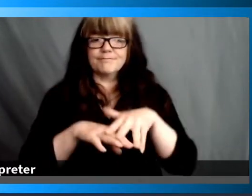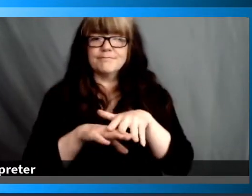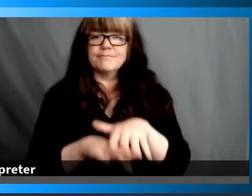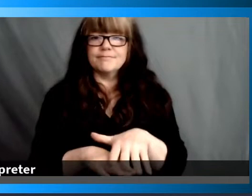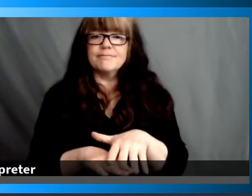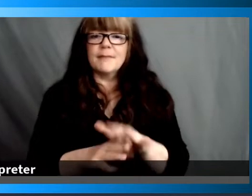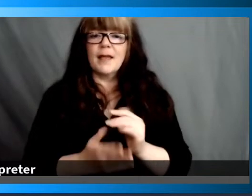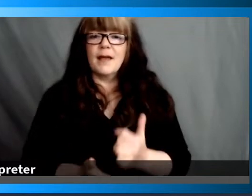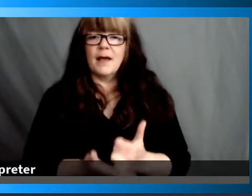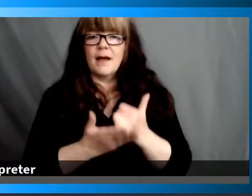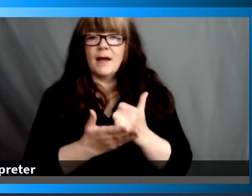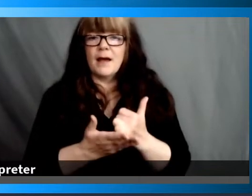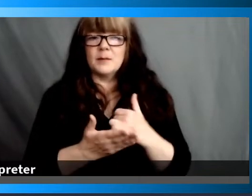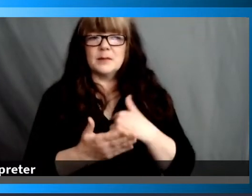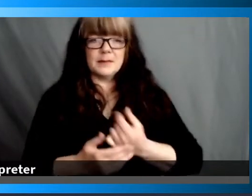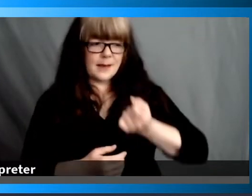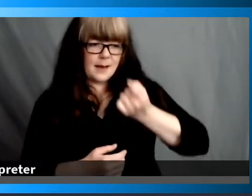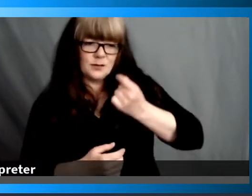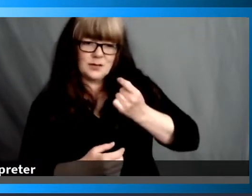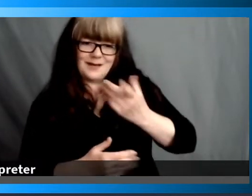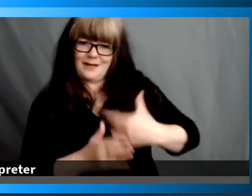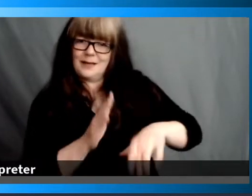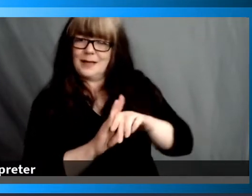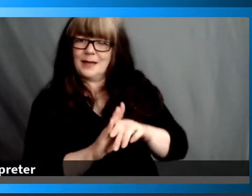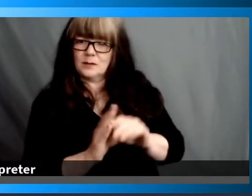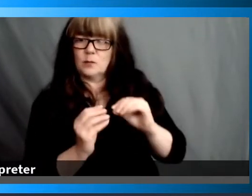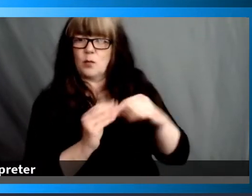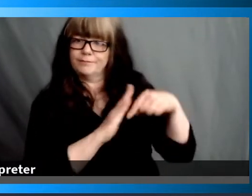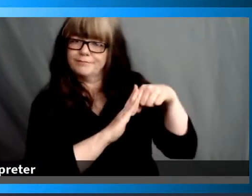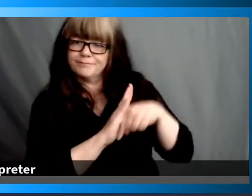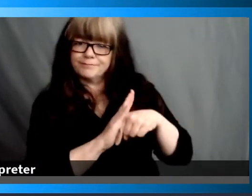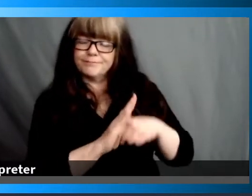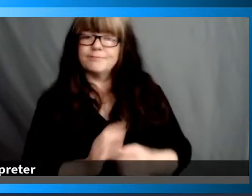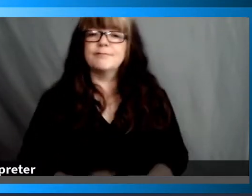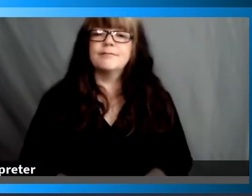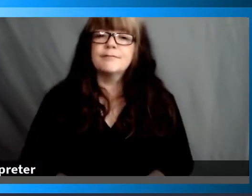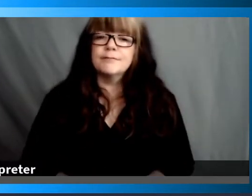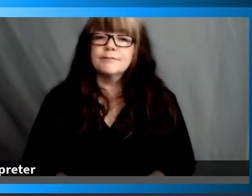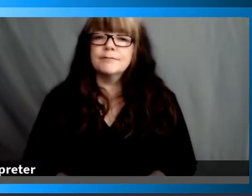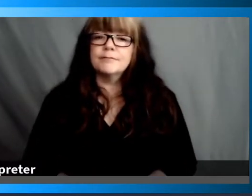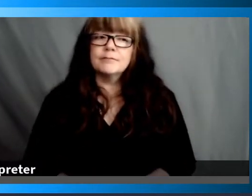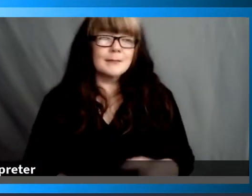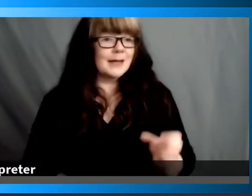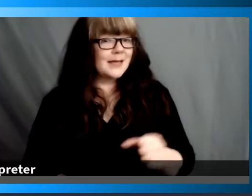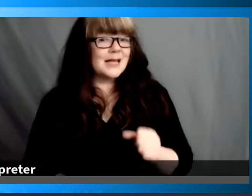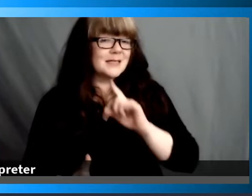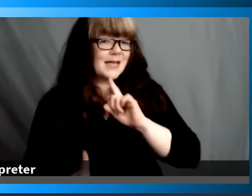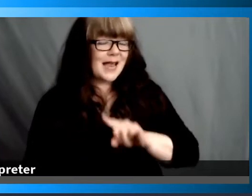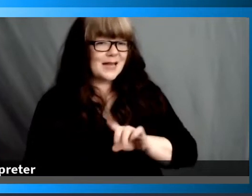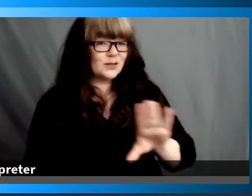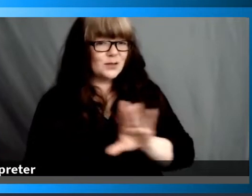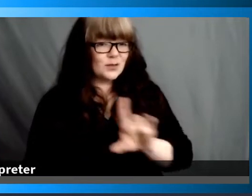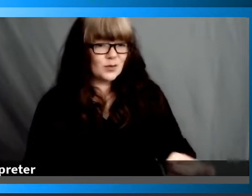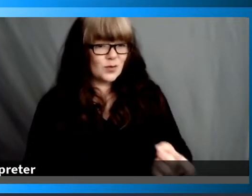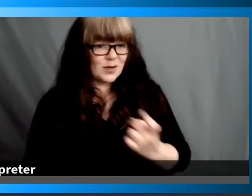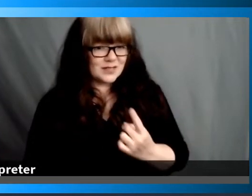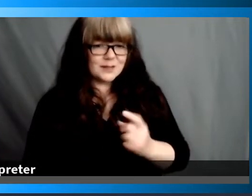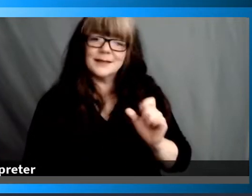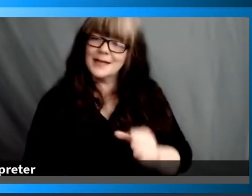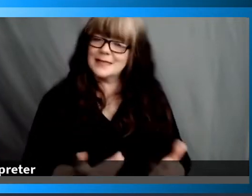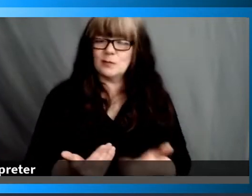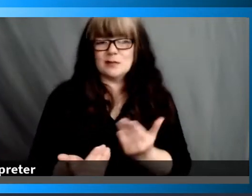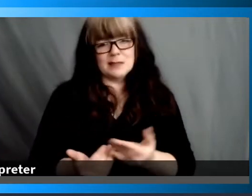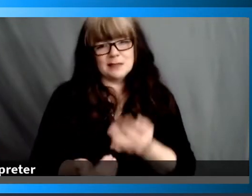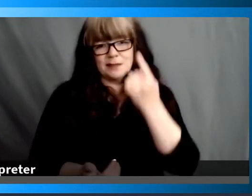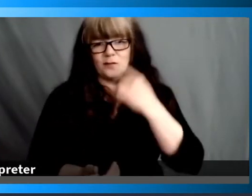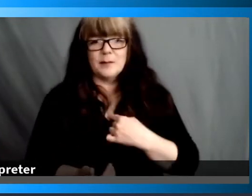me understand the character more. I think that, yeah, to answer your question really simply, I think it was an easy thing to do